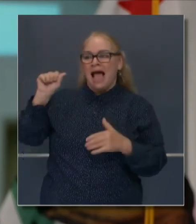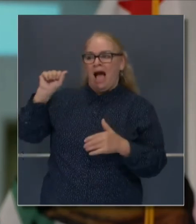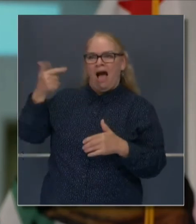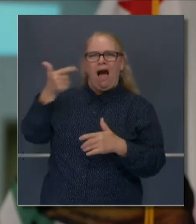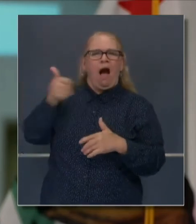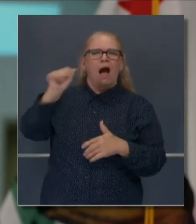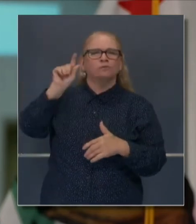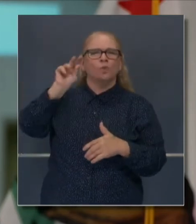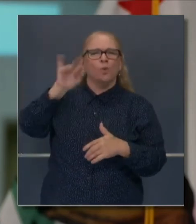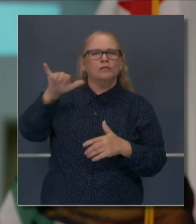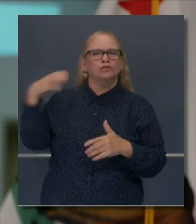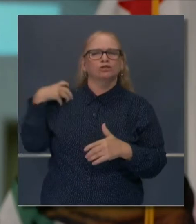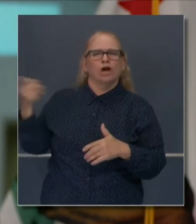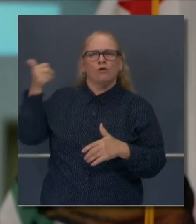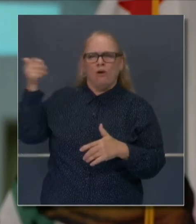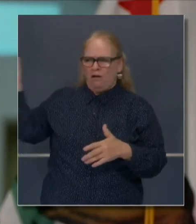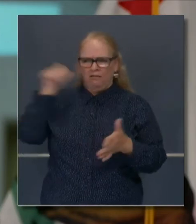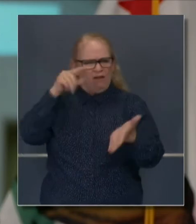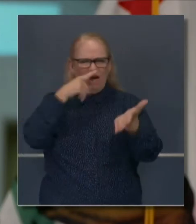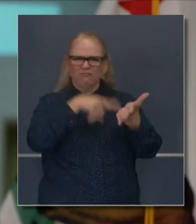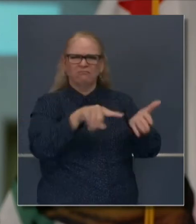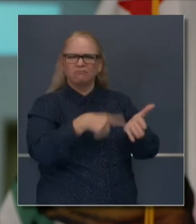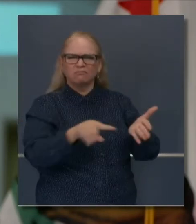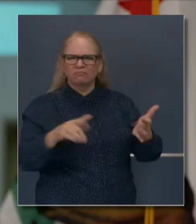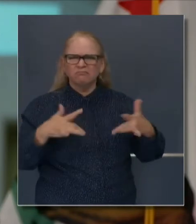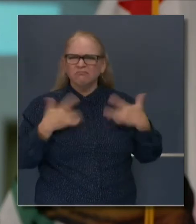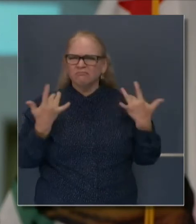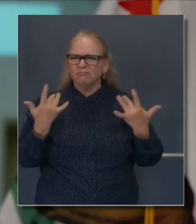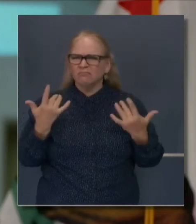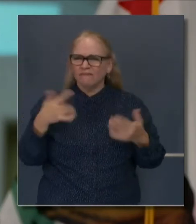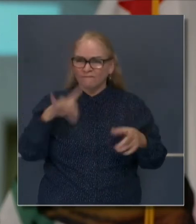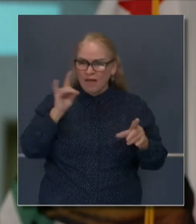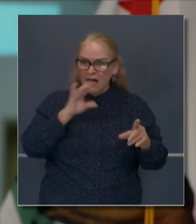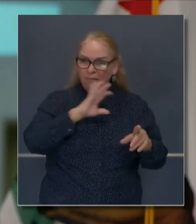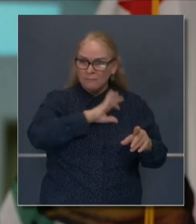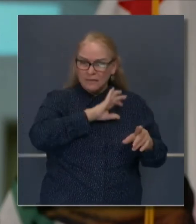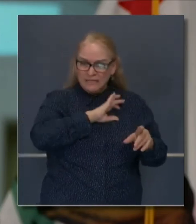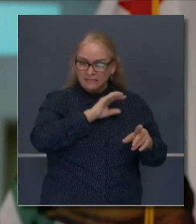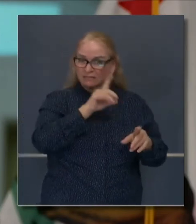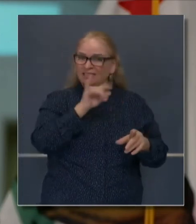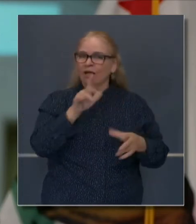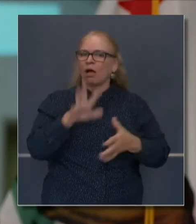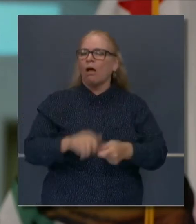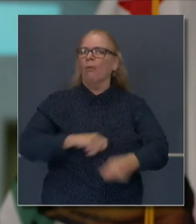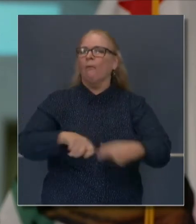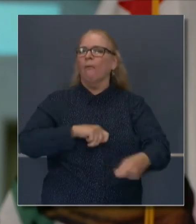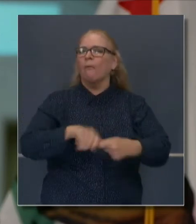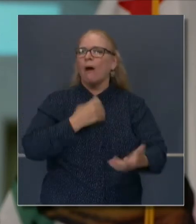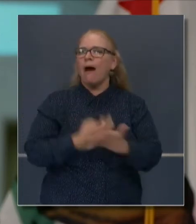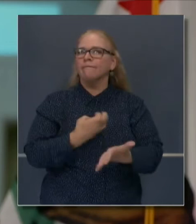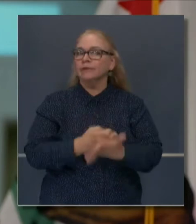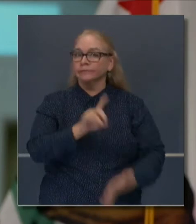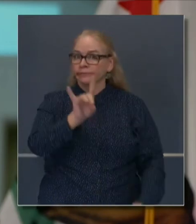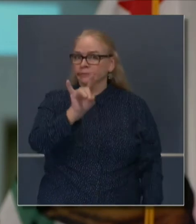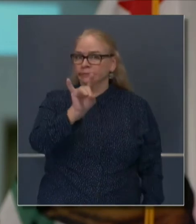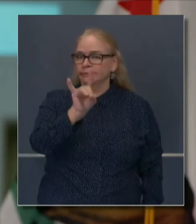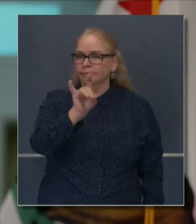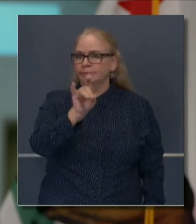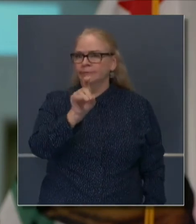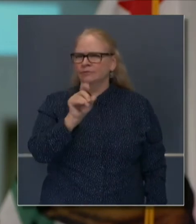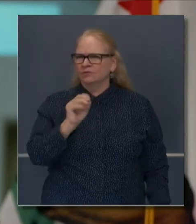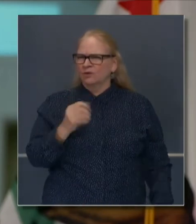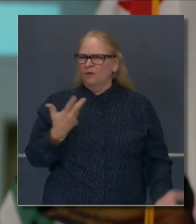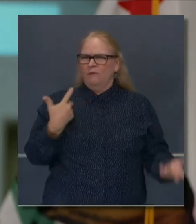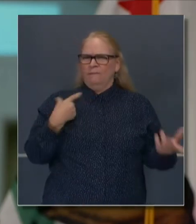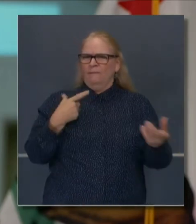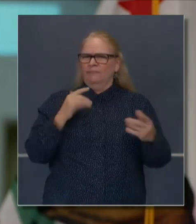is investigating the destruction of evidence by police in this case. On Friday, Monterosa's sisters were part of a peaceful protest outside of